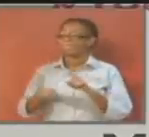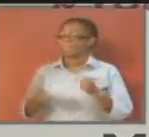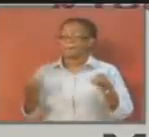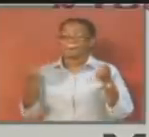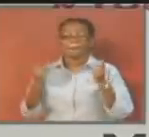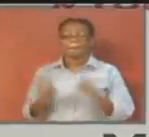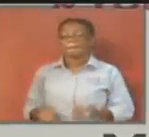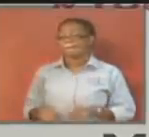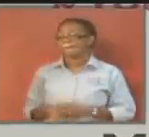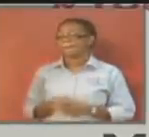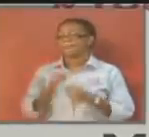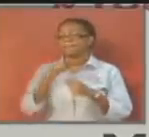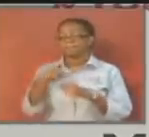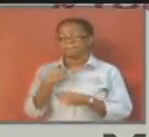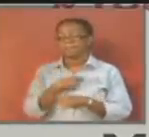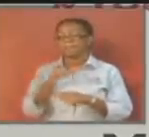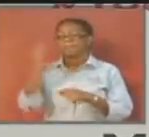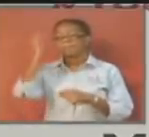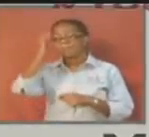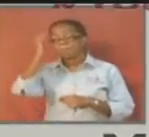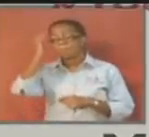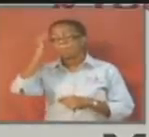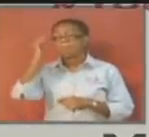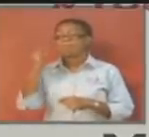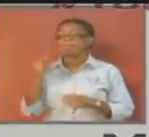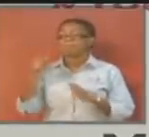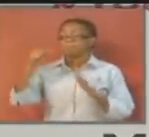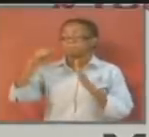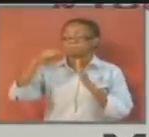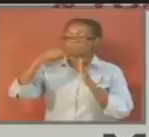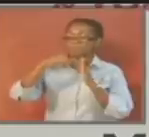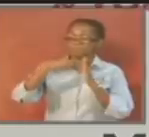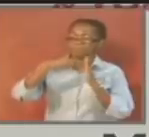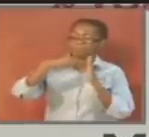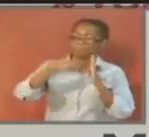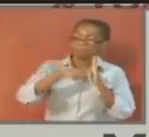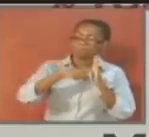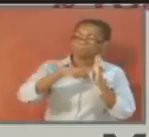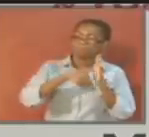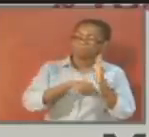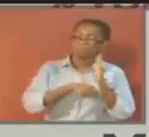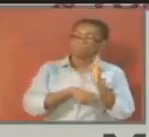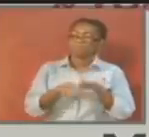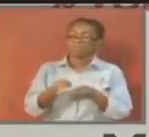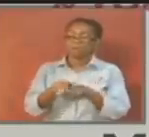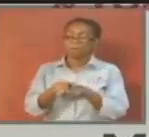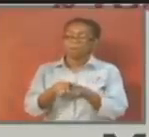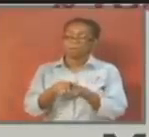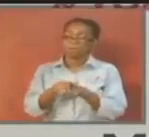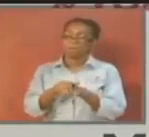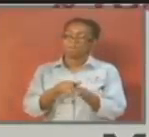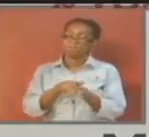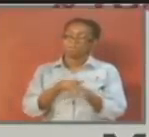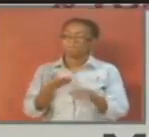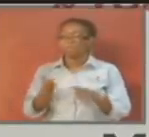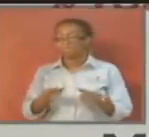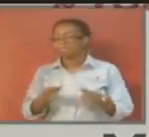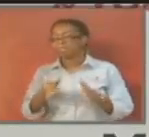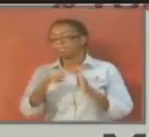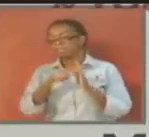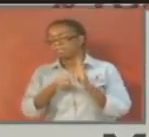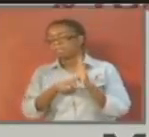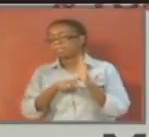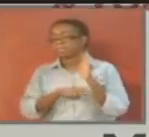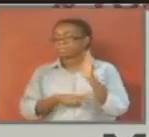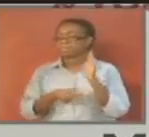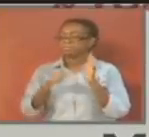is downward, with decreased numbers of daily deaths as well as number of cases. And really that is what we want to see. It